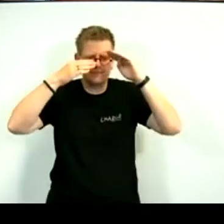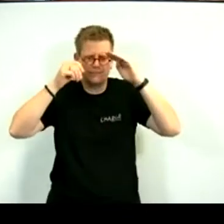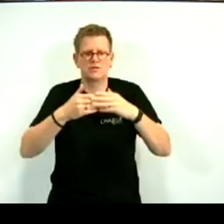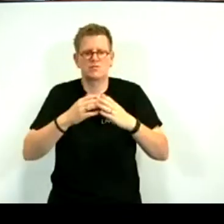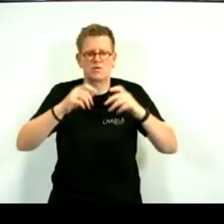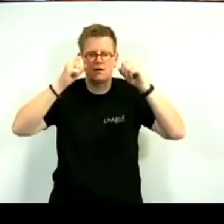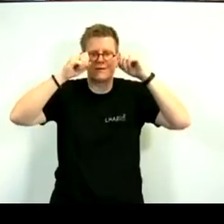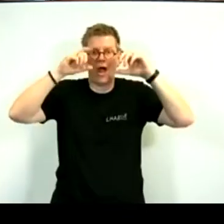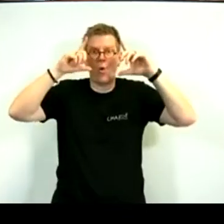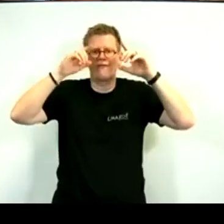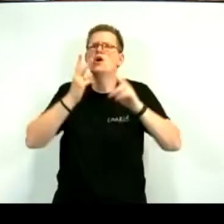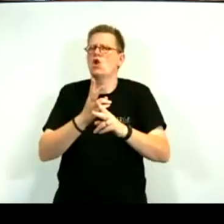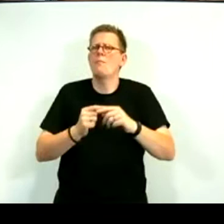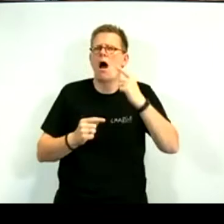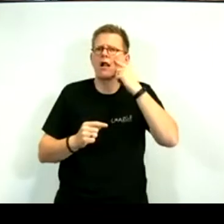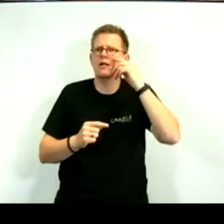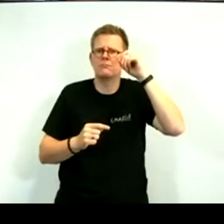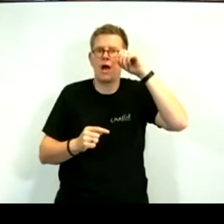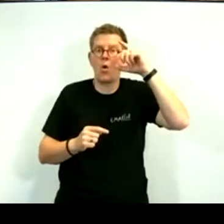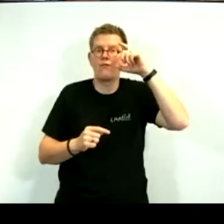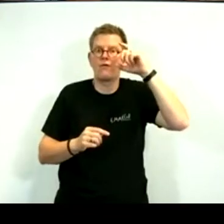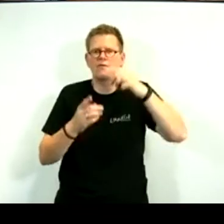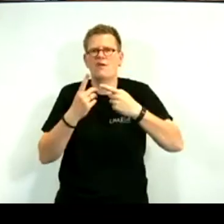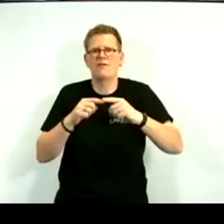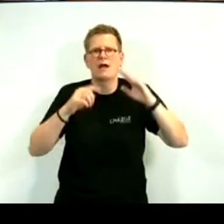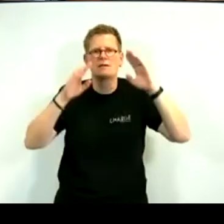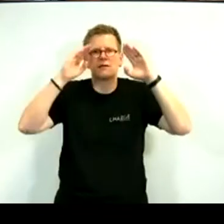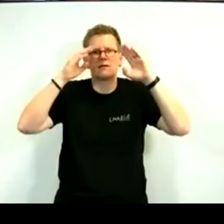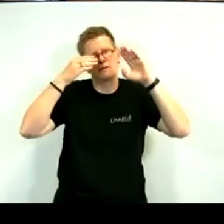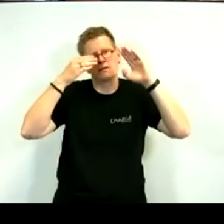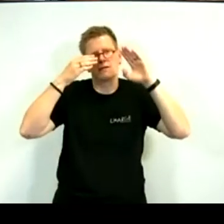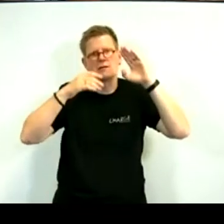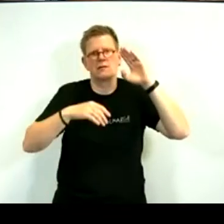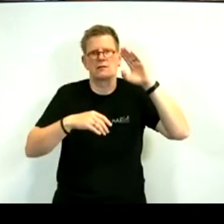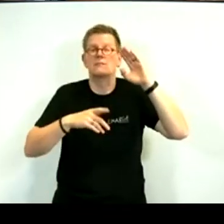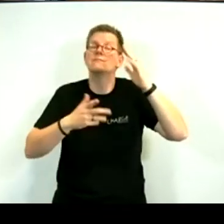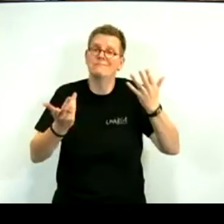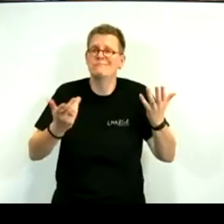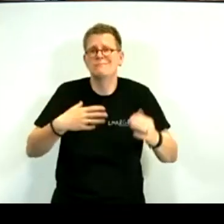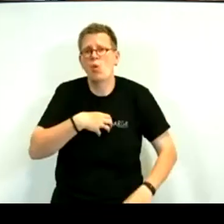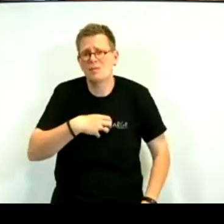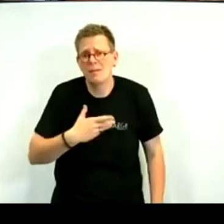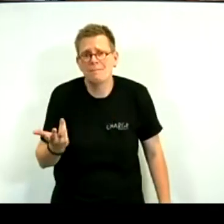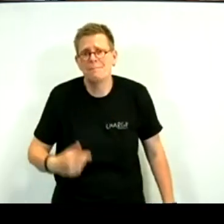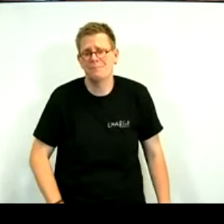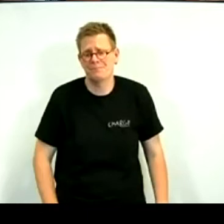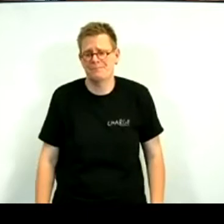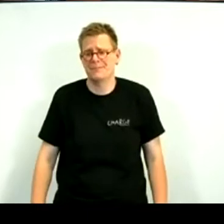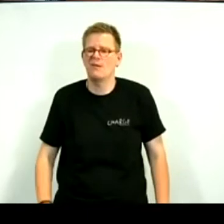other one doesn't open completely. And in charge, this problem is usually associated with facial